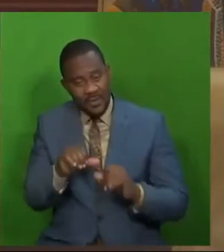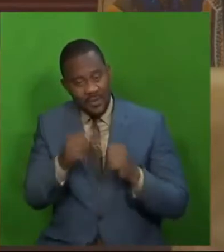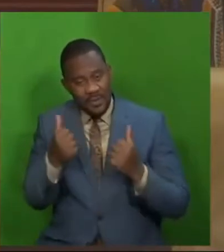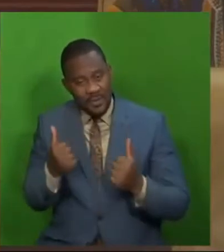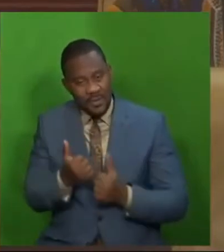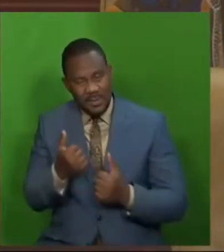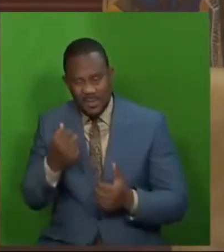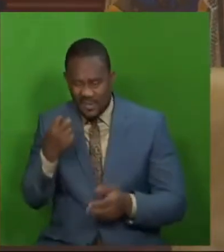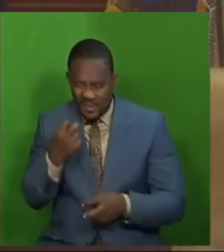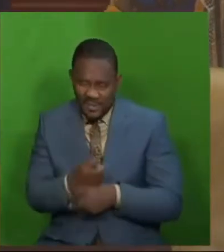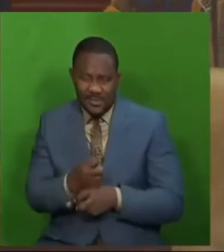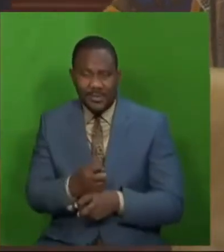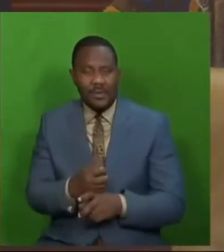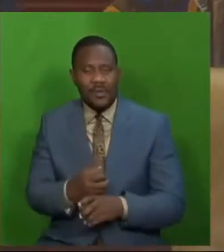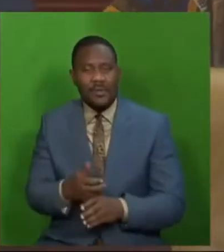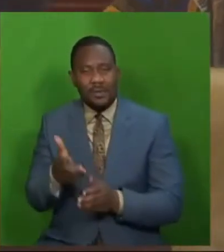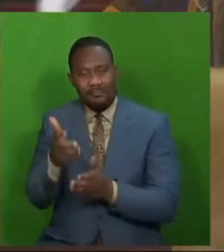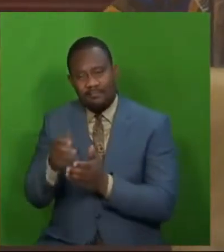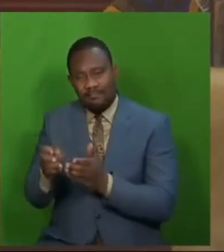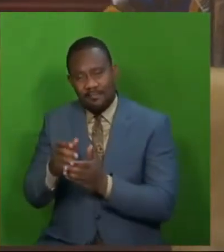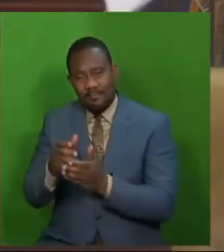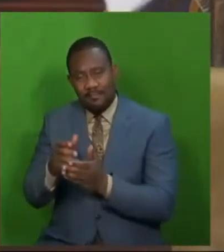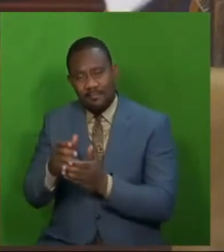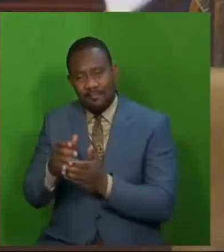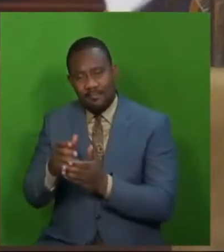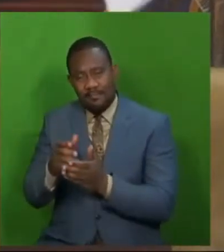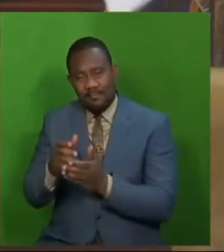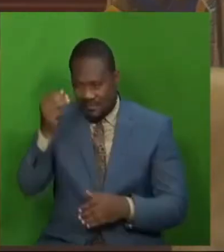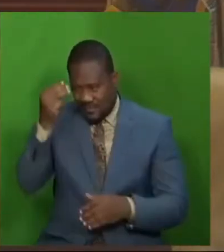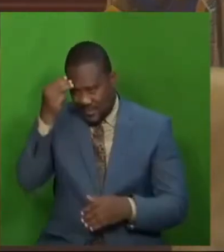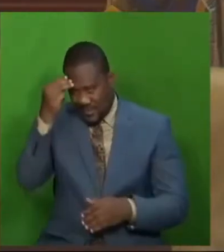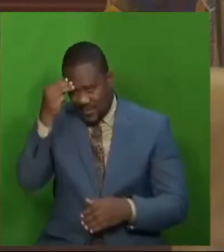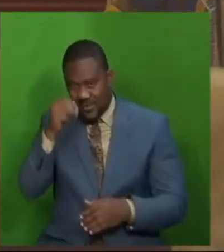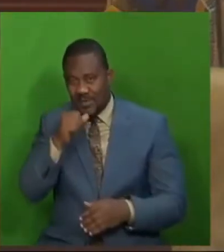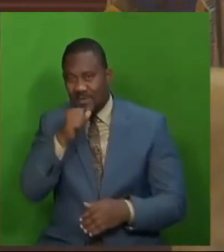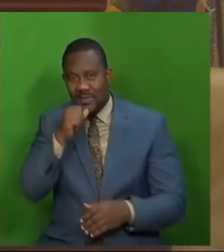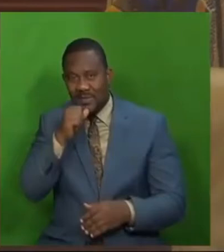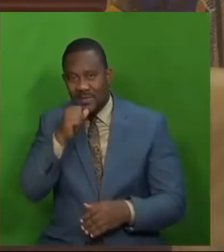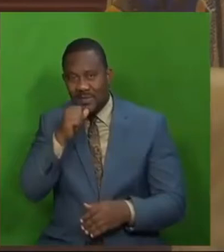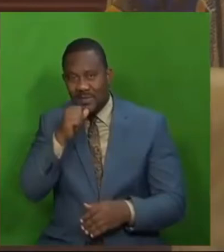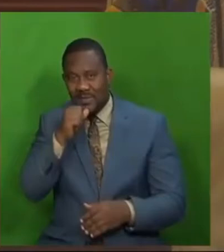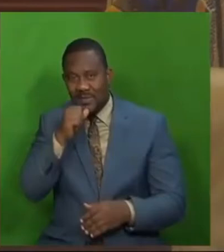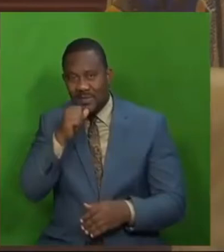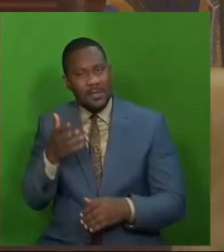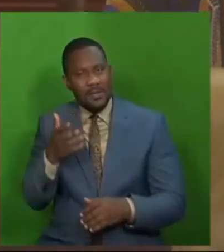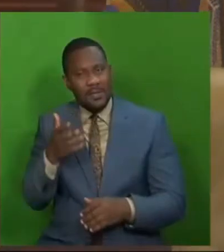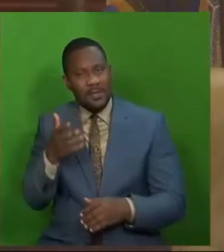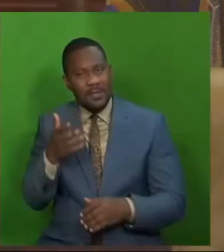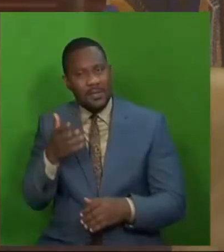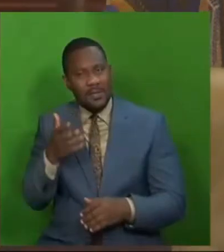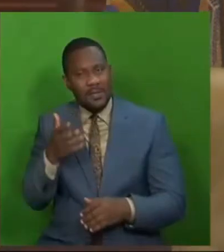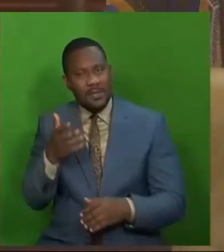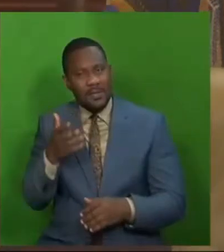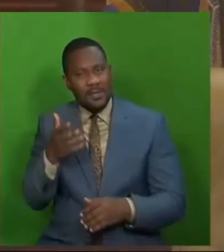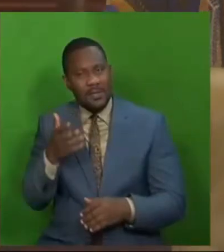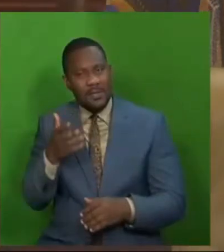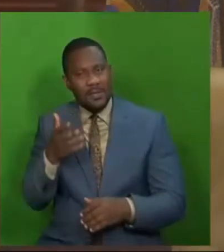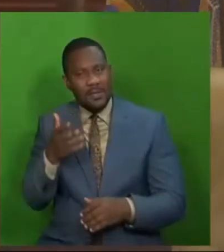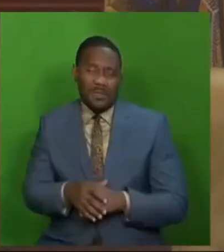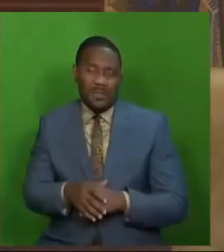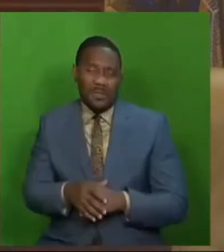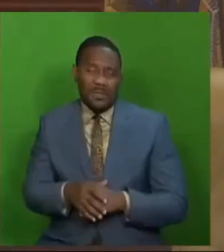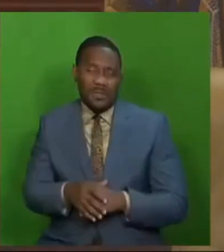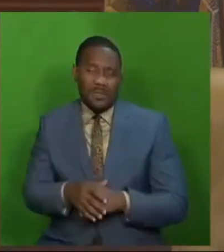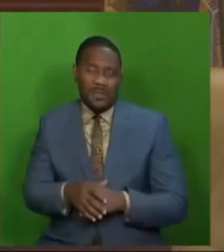maize. And the Minister for Agriculture had to issue permits to enable them import maize into